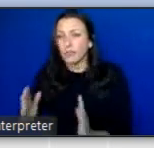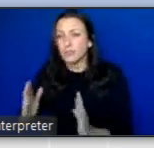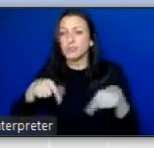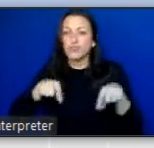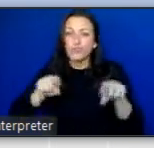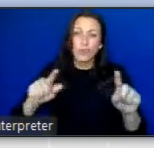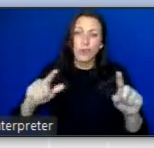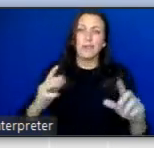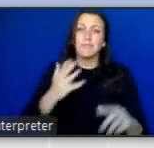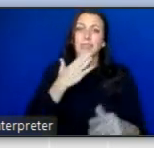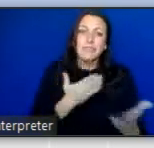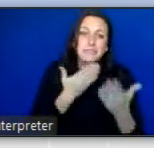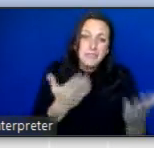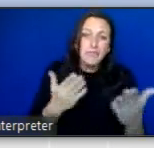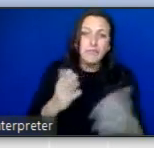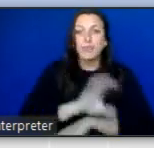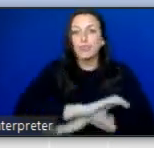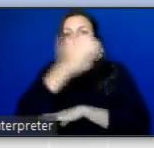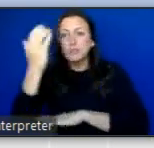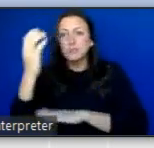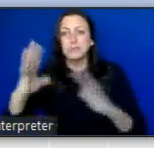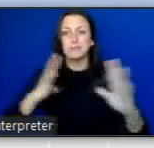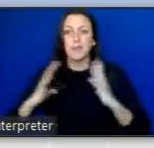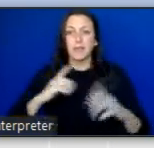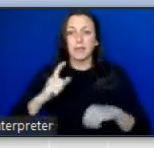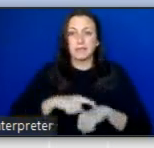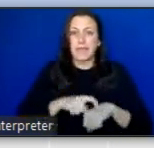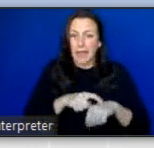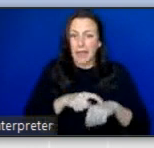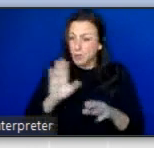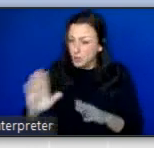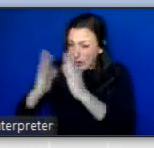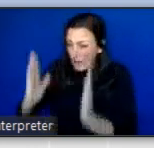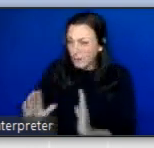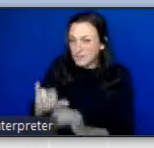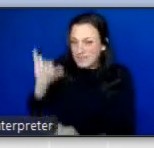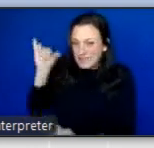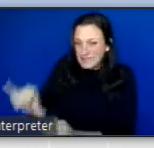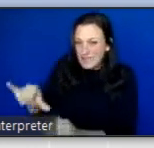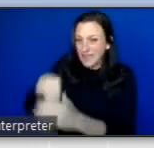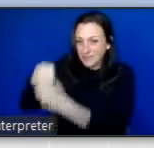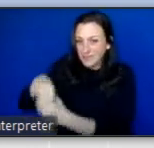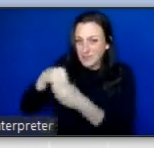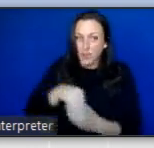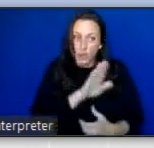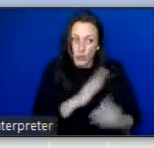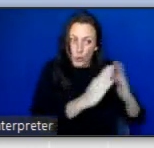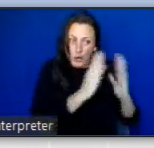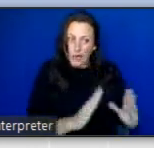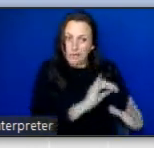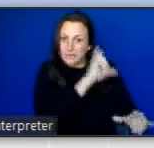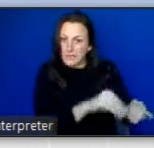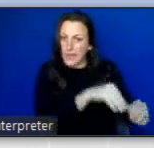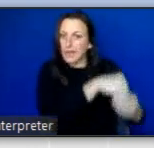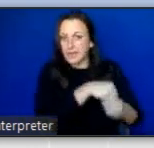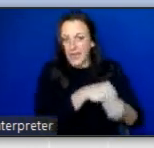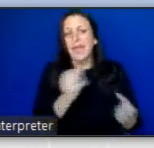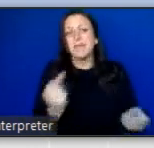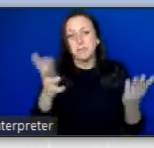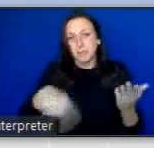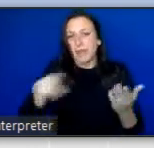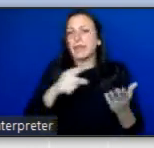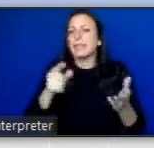holiday season, and feel like people very much listen to that advice, and we see the curves, and